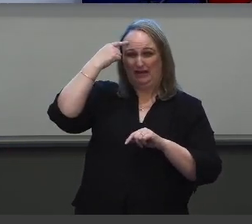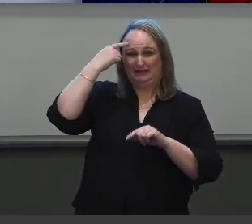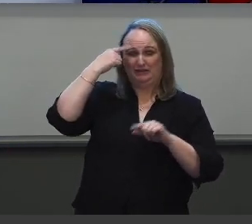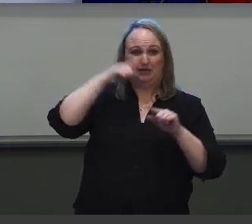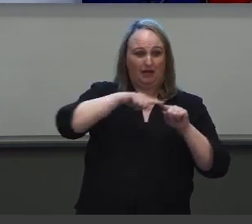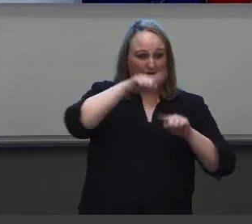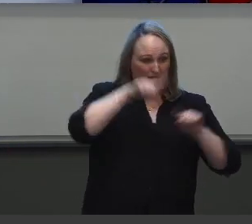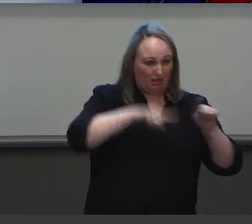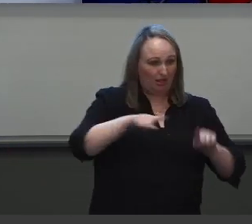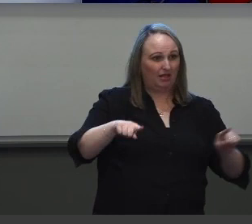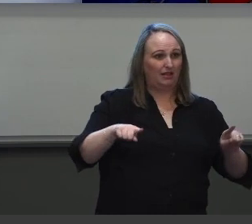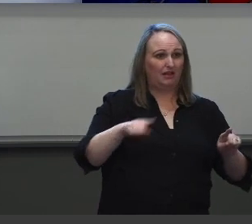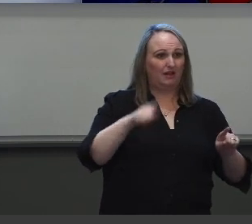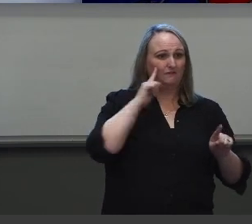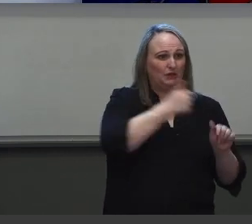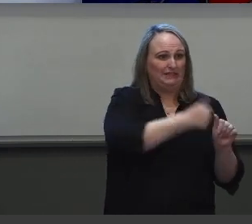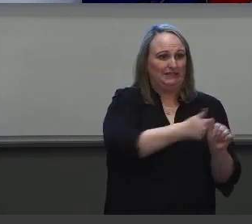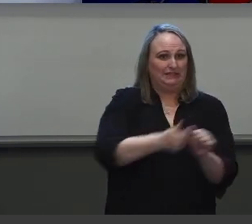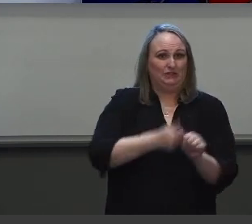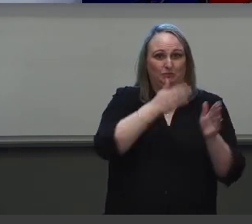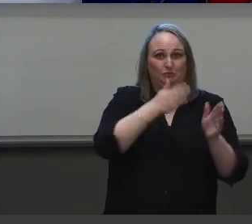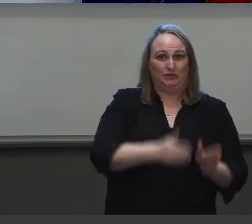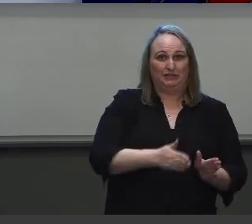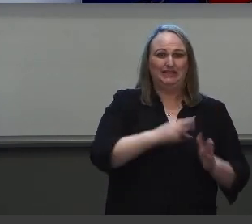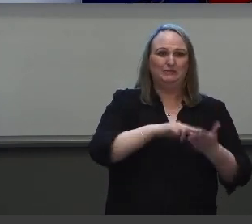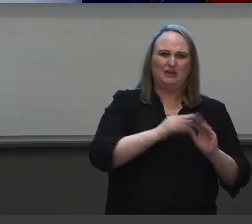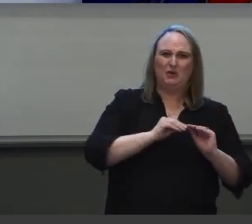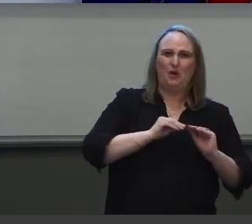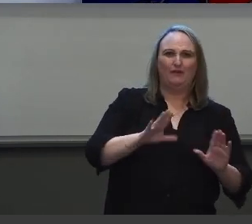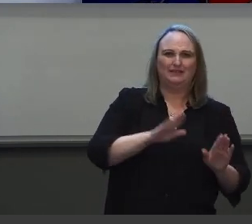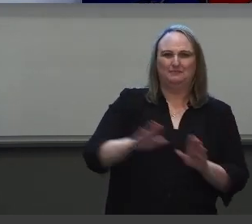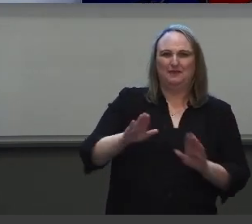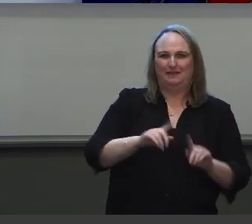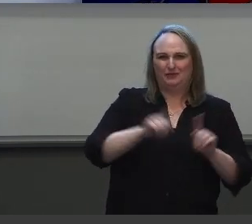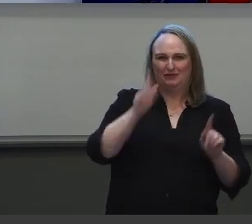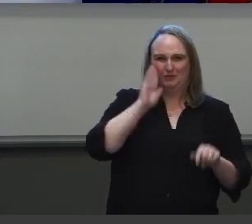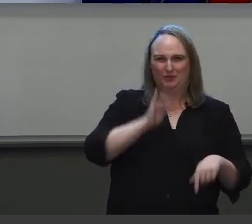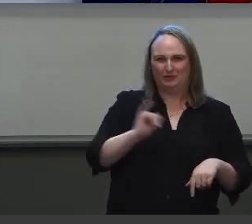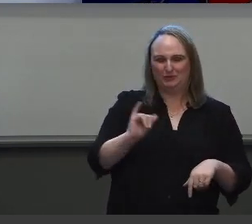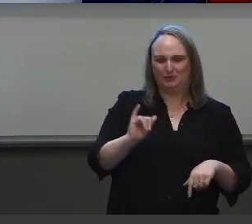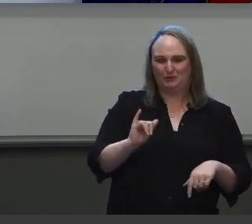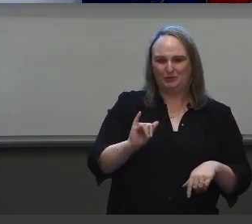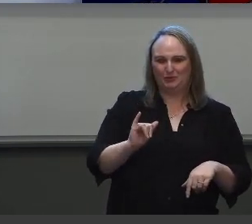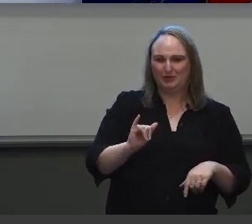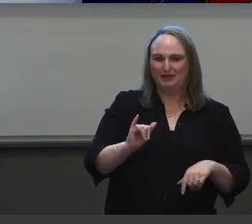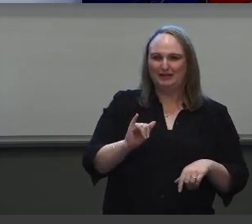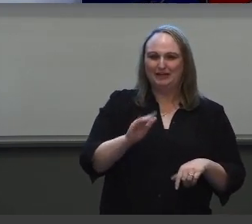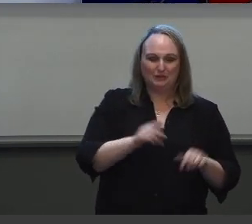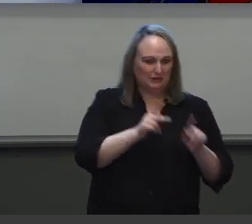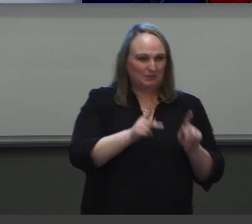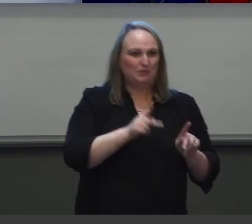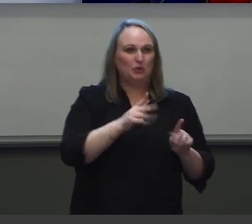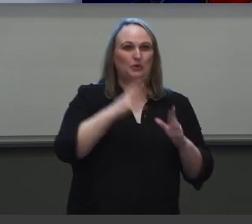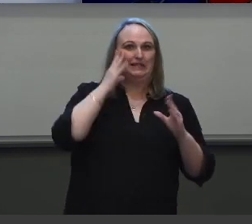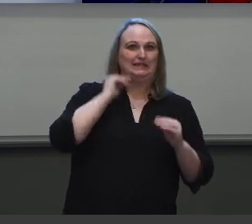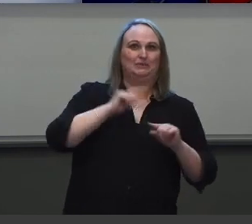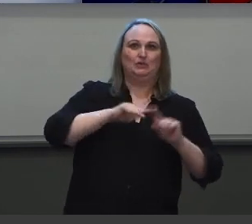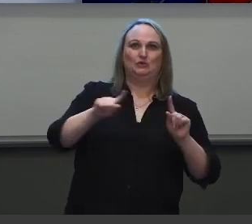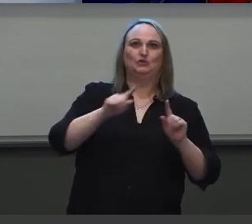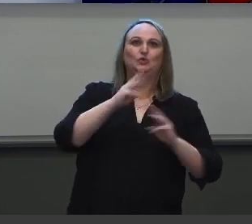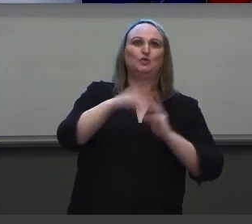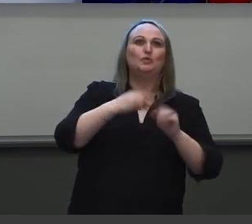very natural to assume that there are going to be behavioral differences because these individuals are experiencing the world